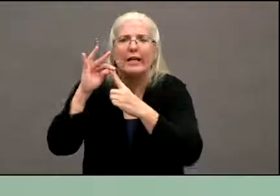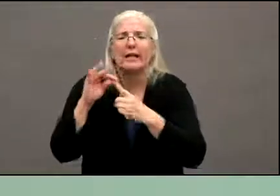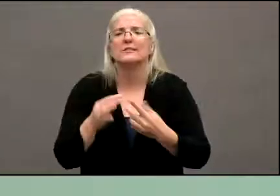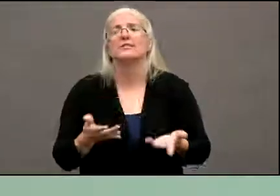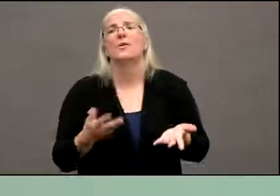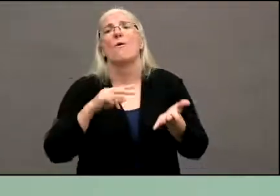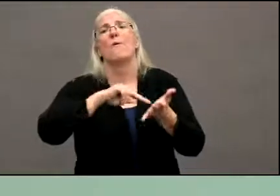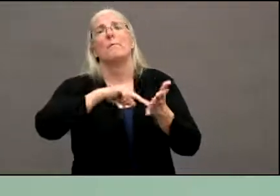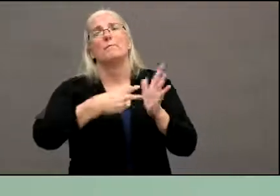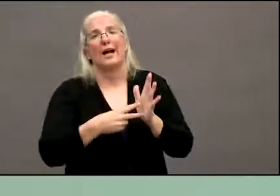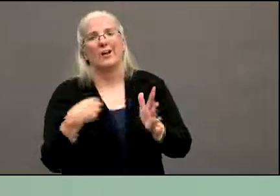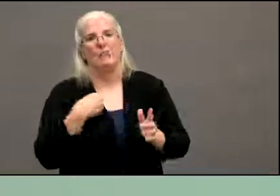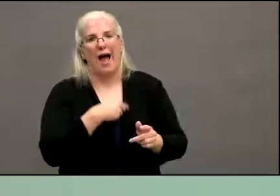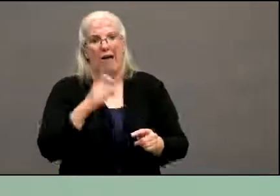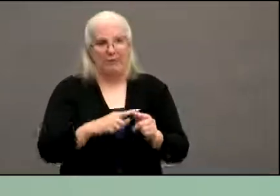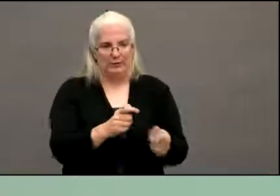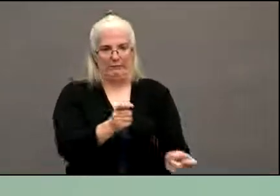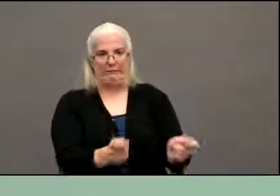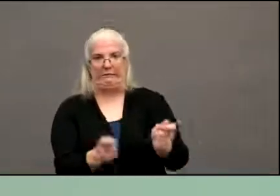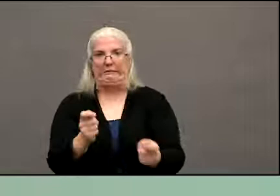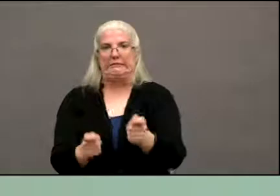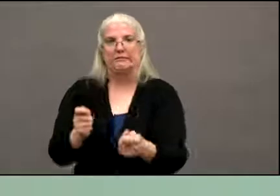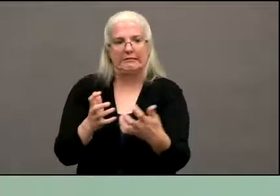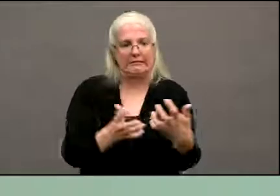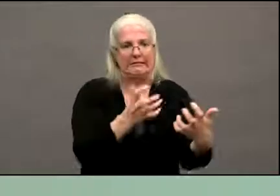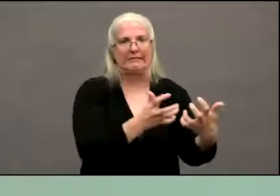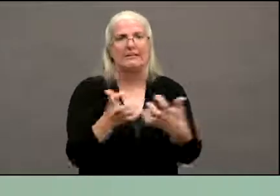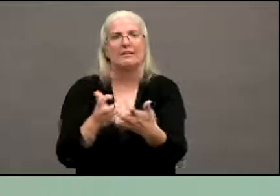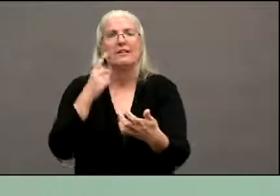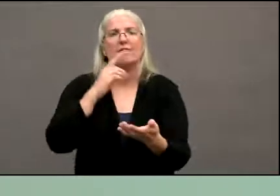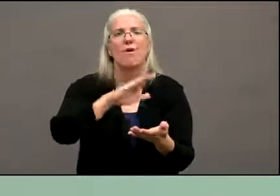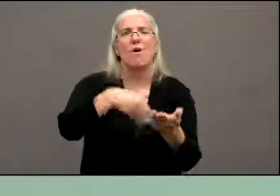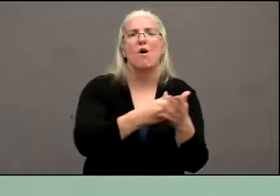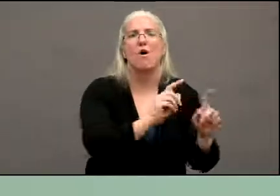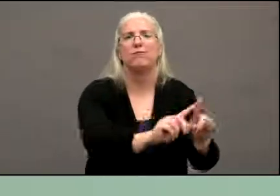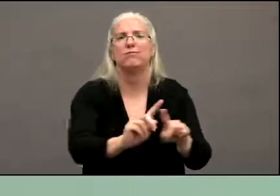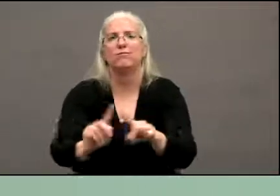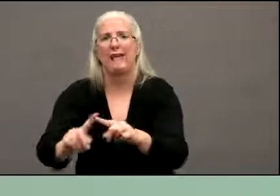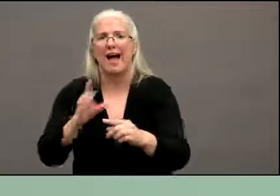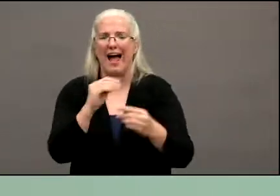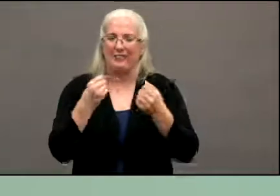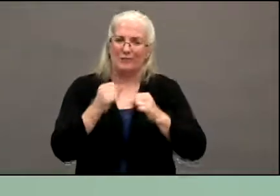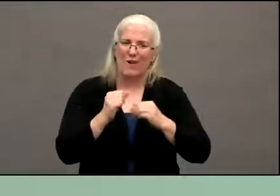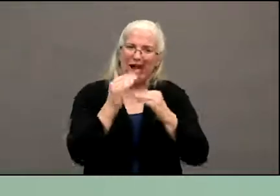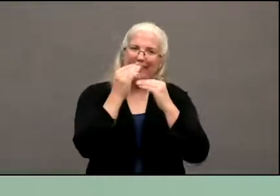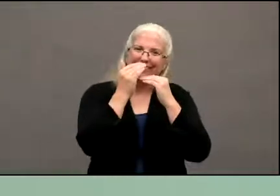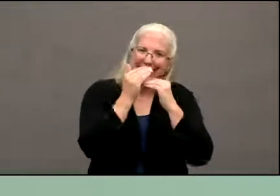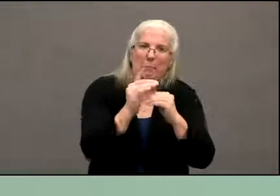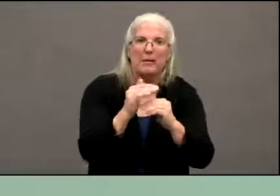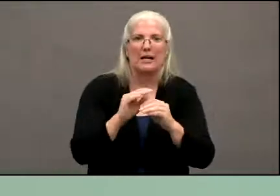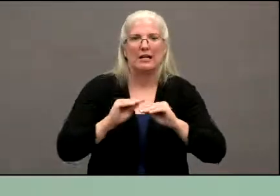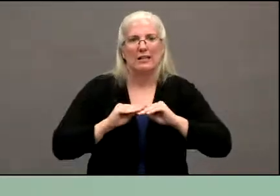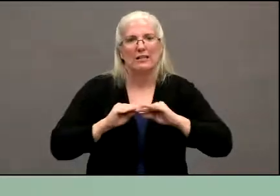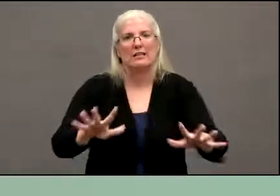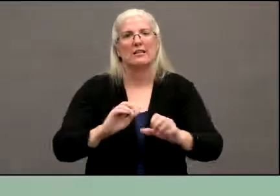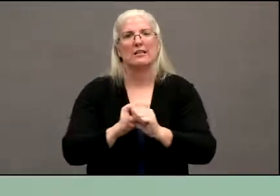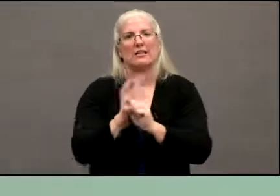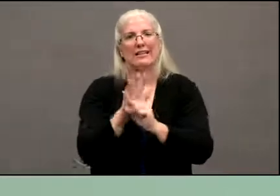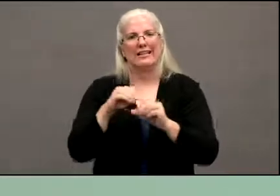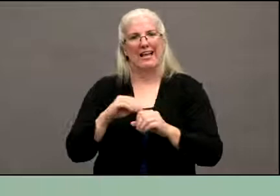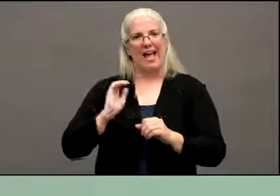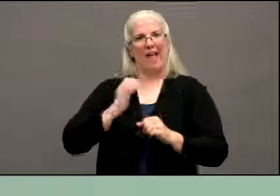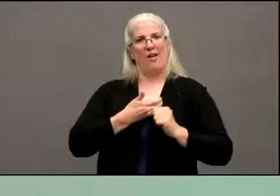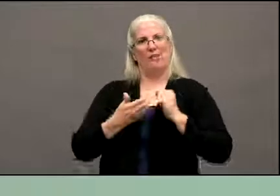make sure that COVID is limited. The spread of COVID is limited for our counties here. So I think